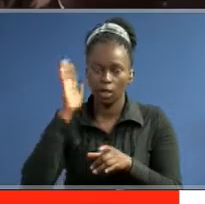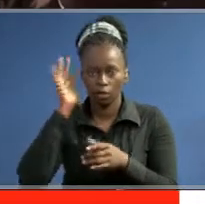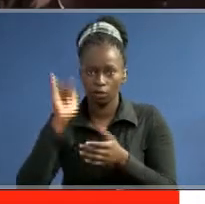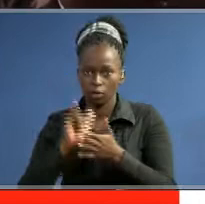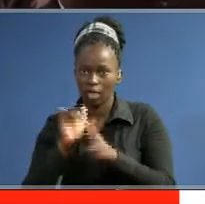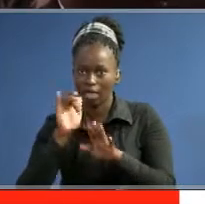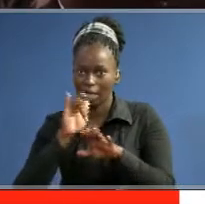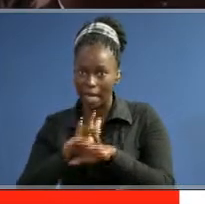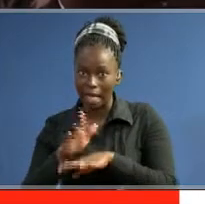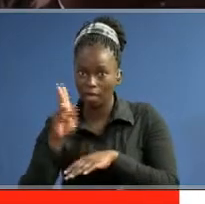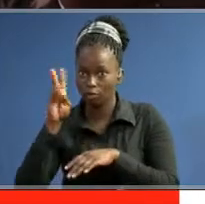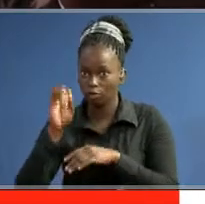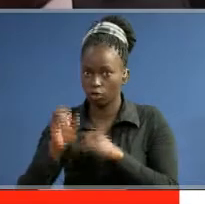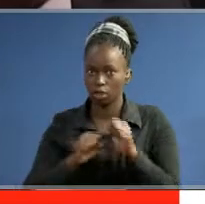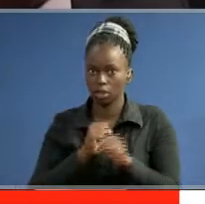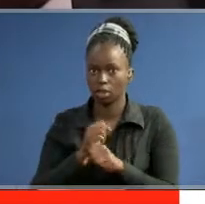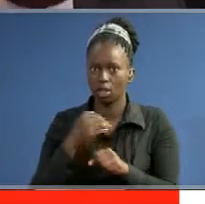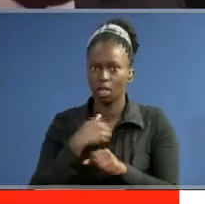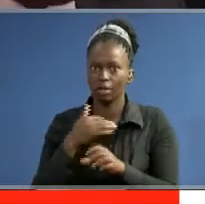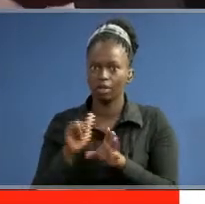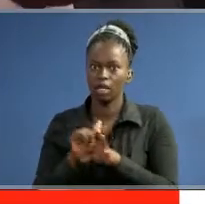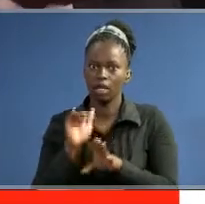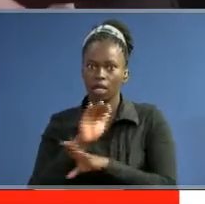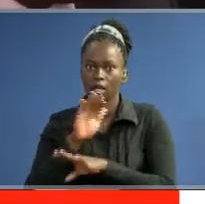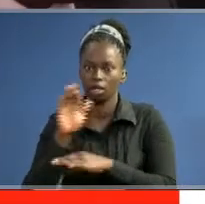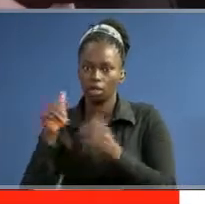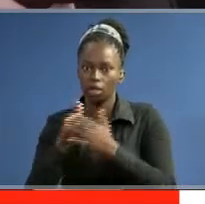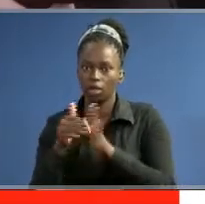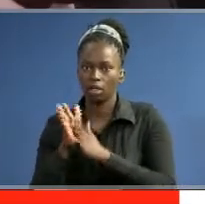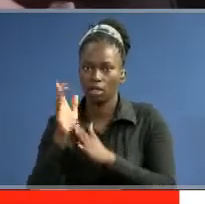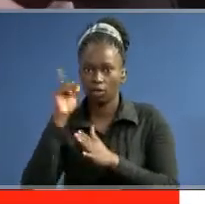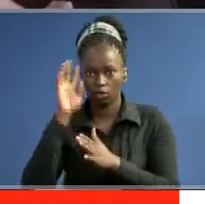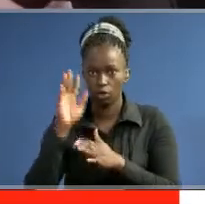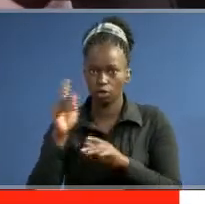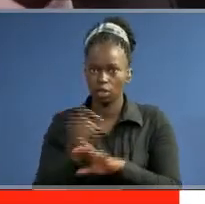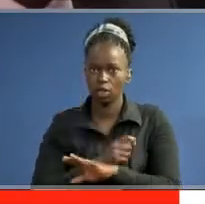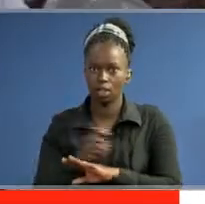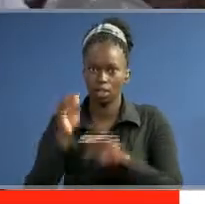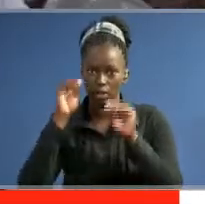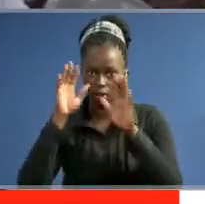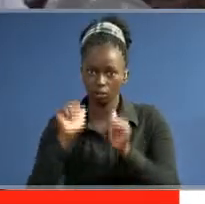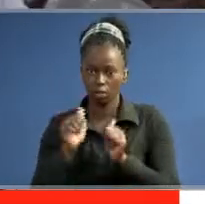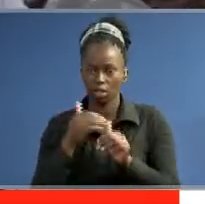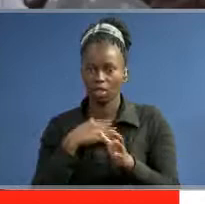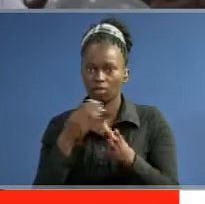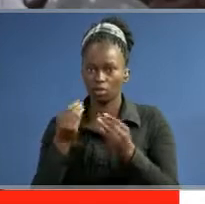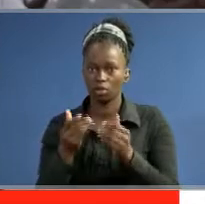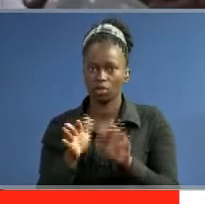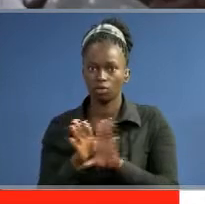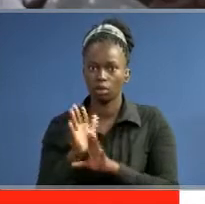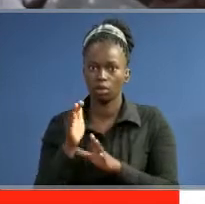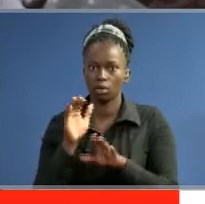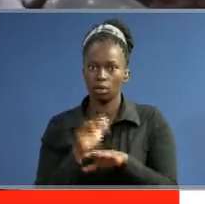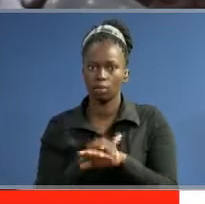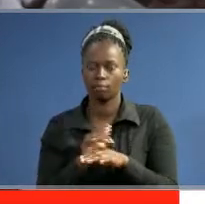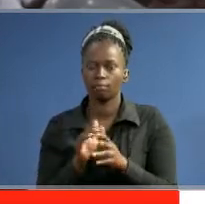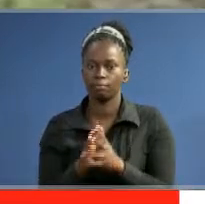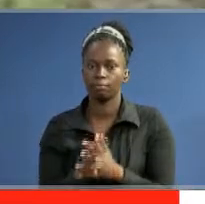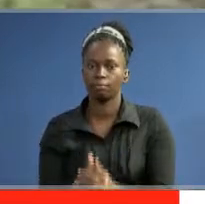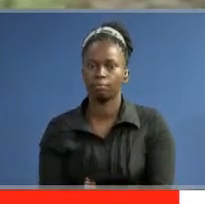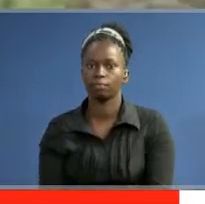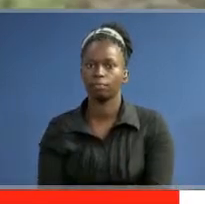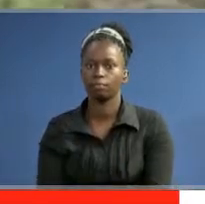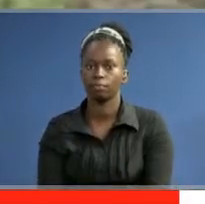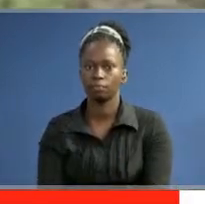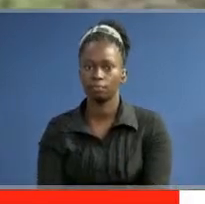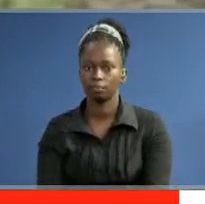youth. Muchangi had said that there is an influx of unemployed trained teachers who should be absorbed by the government.